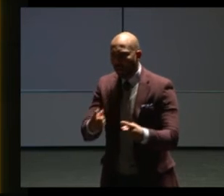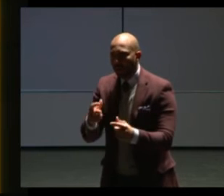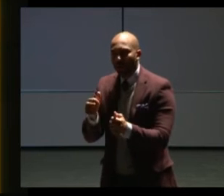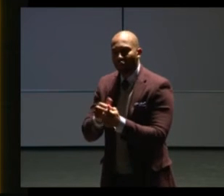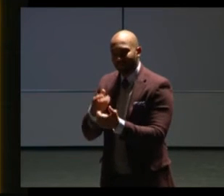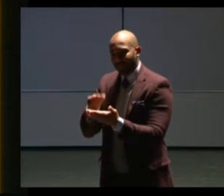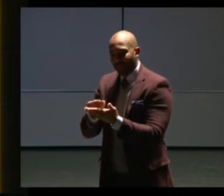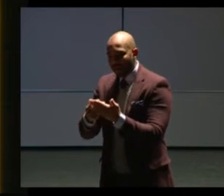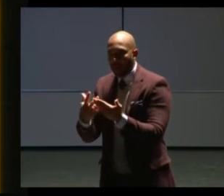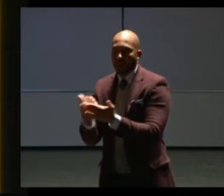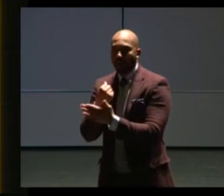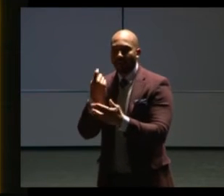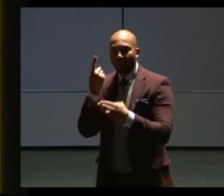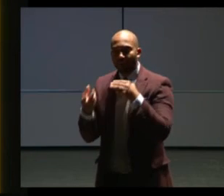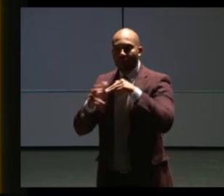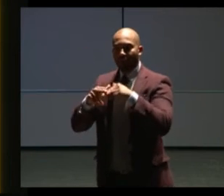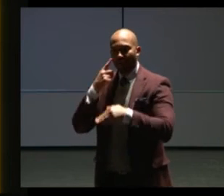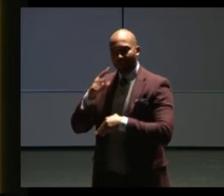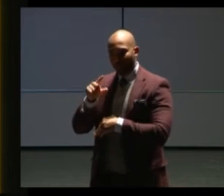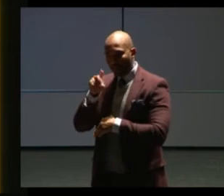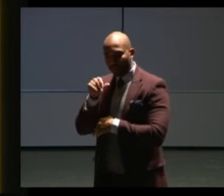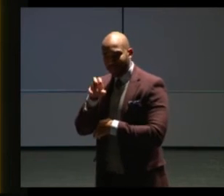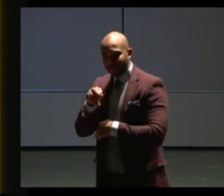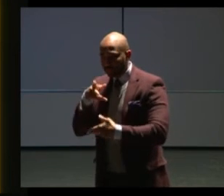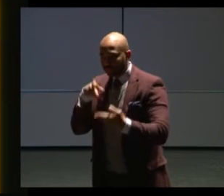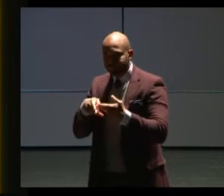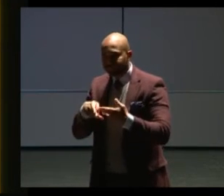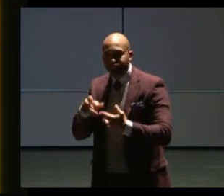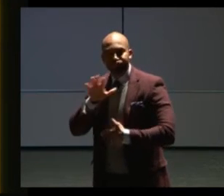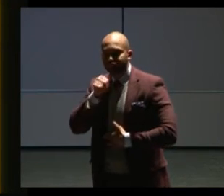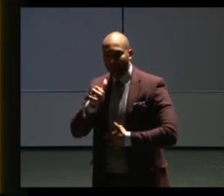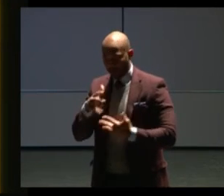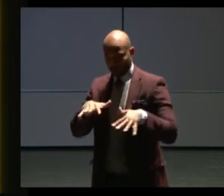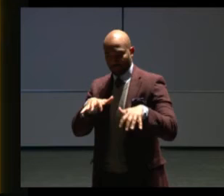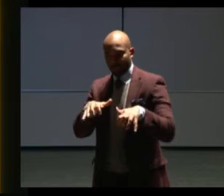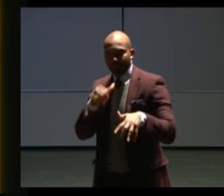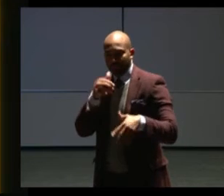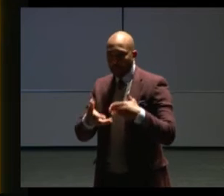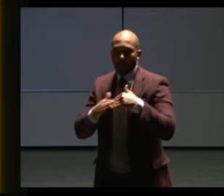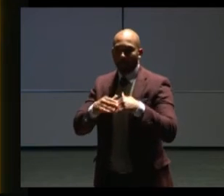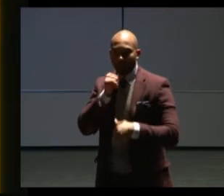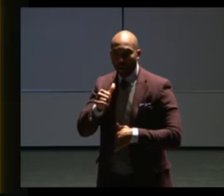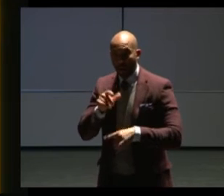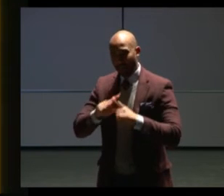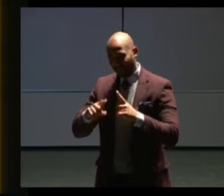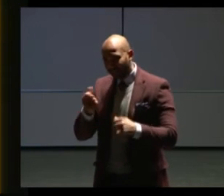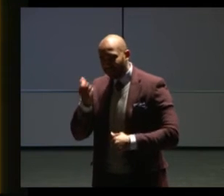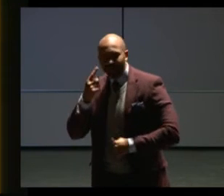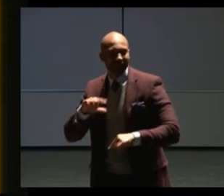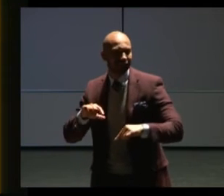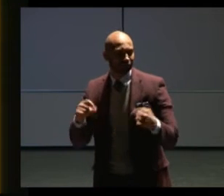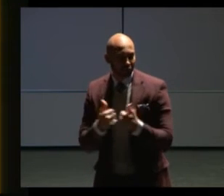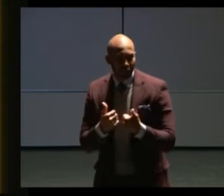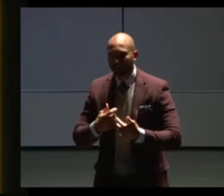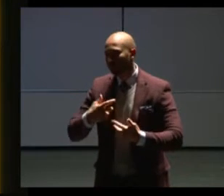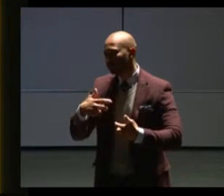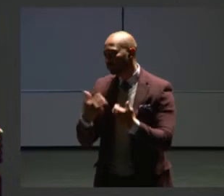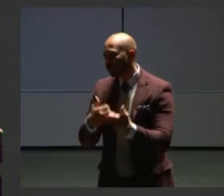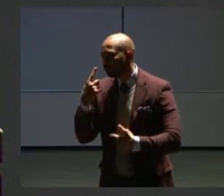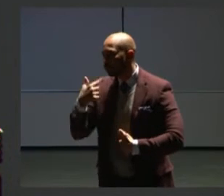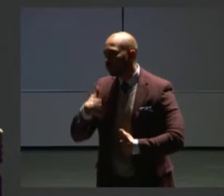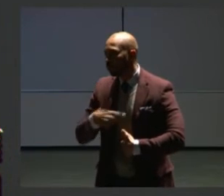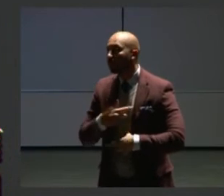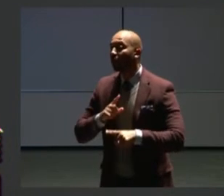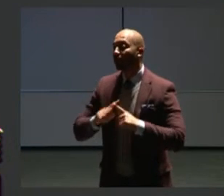freeze, what that has done. We're being very successful, and as painful as it is, as challenging as it has been, we have